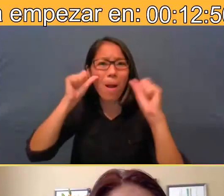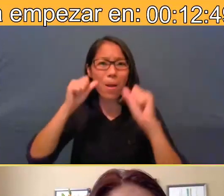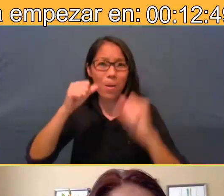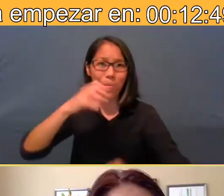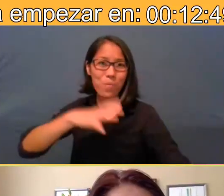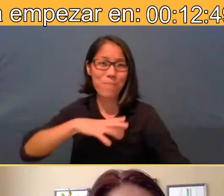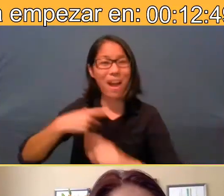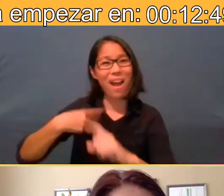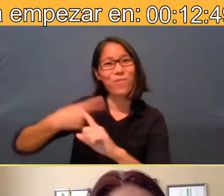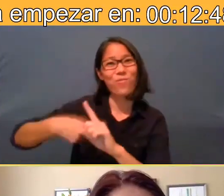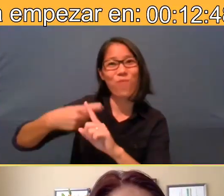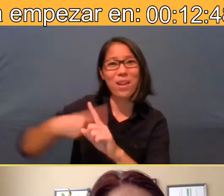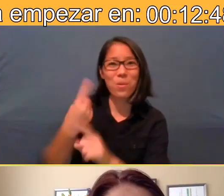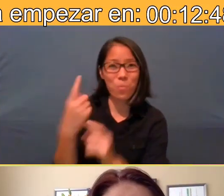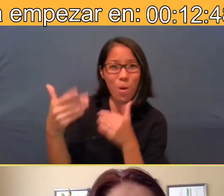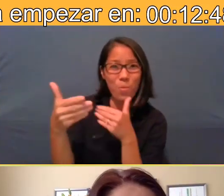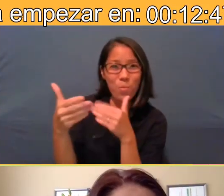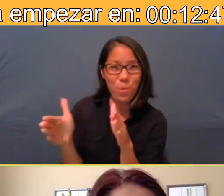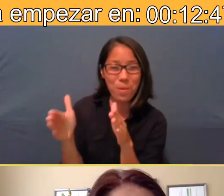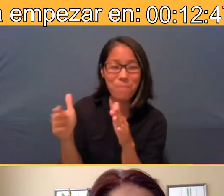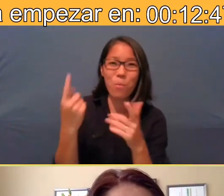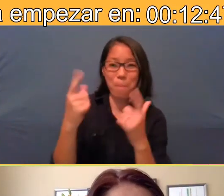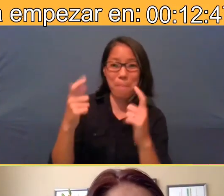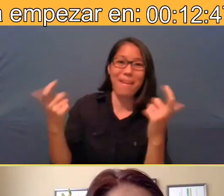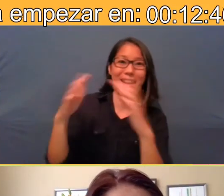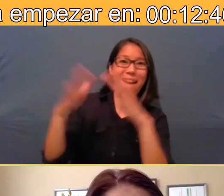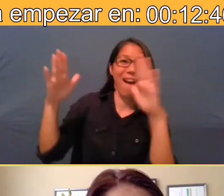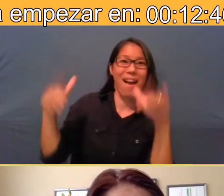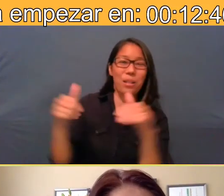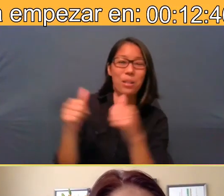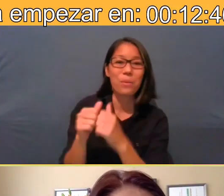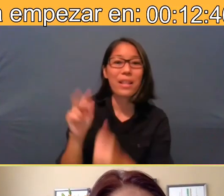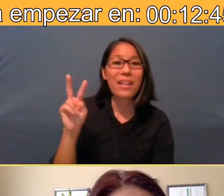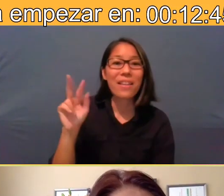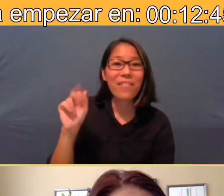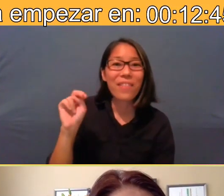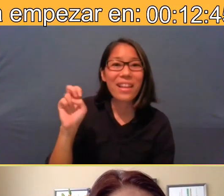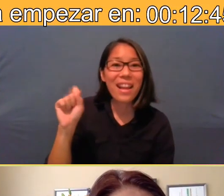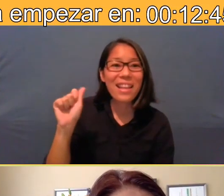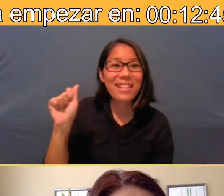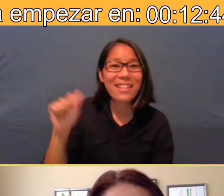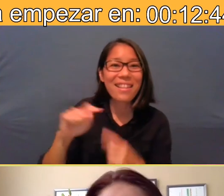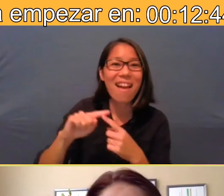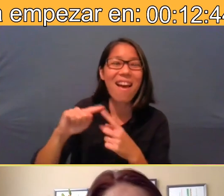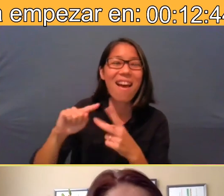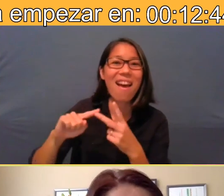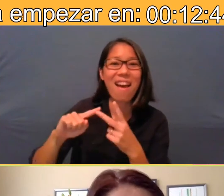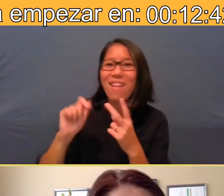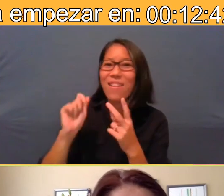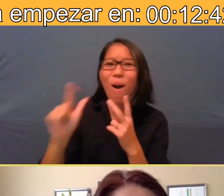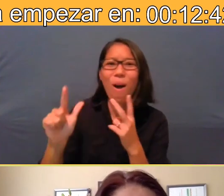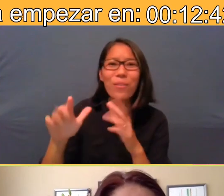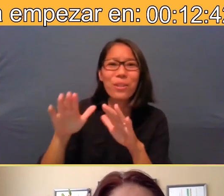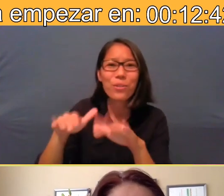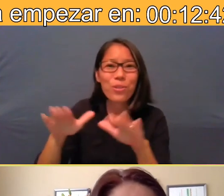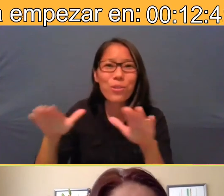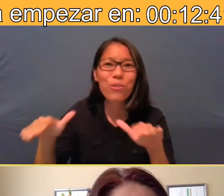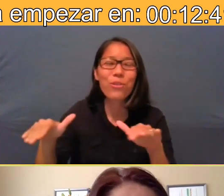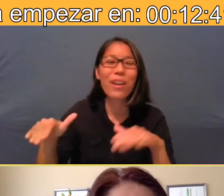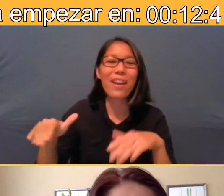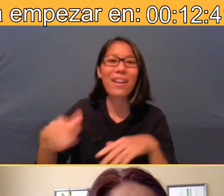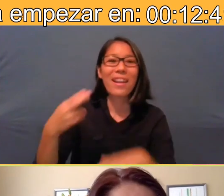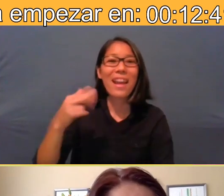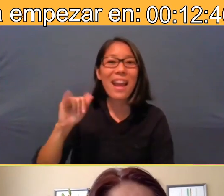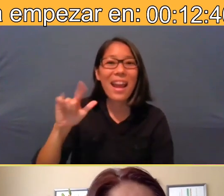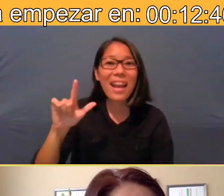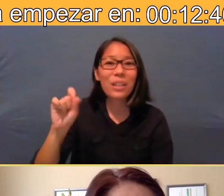a room with in this house with Vanessa and all of the children, and